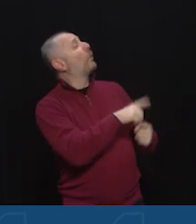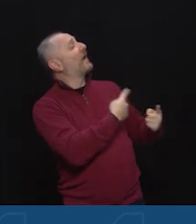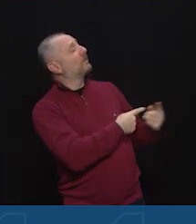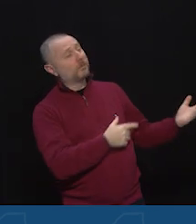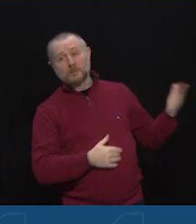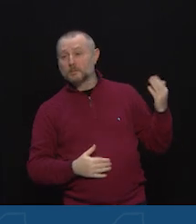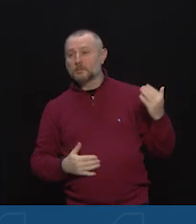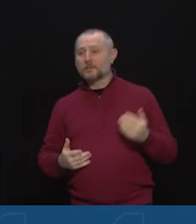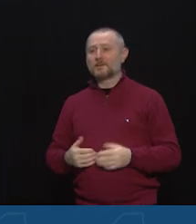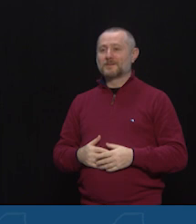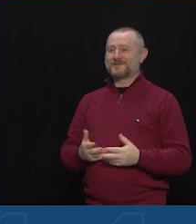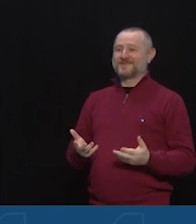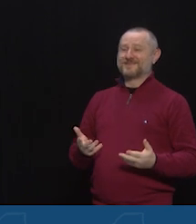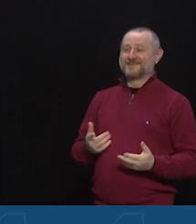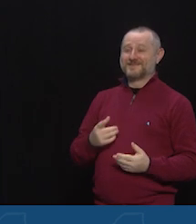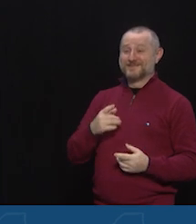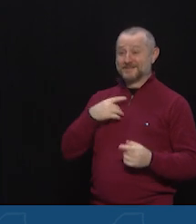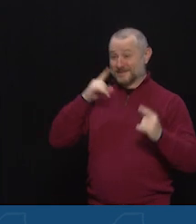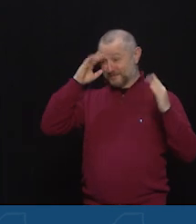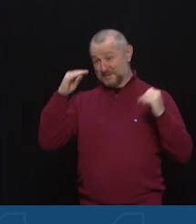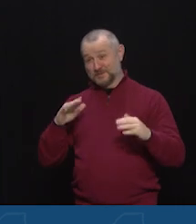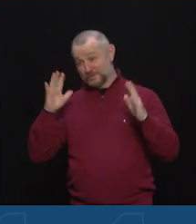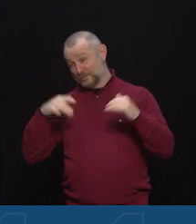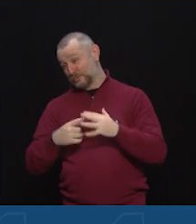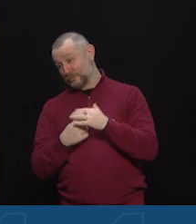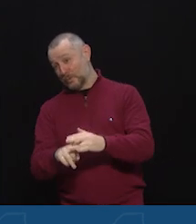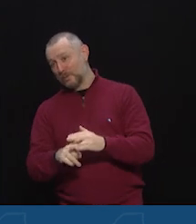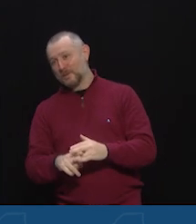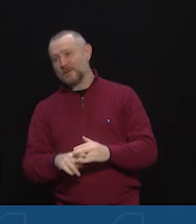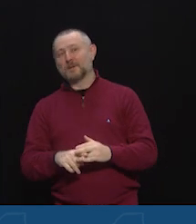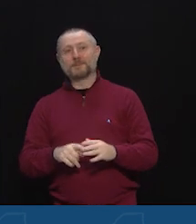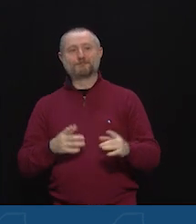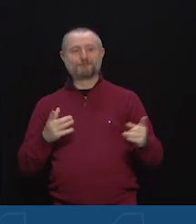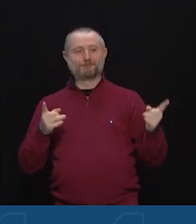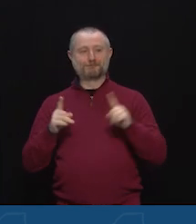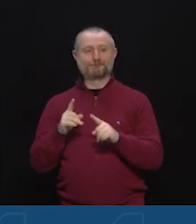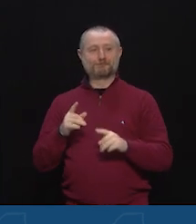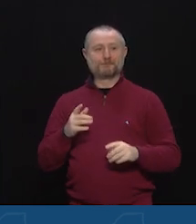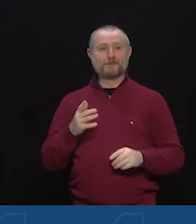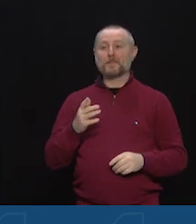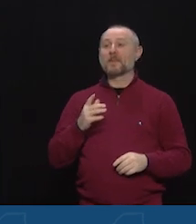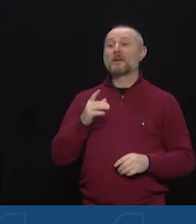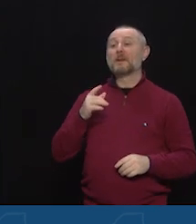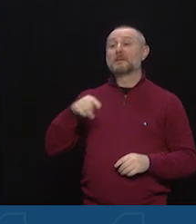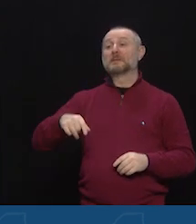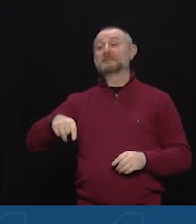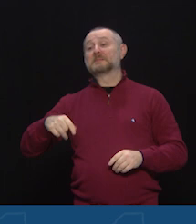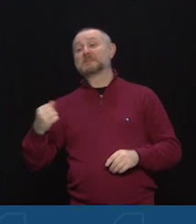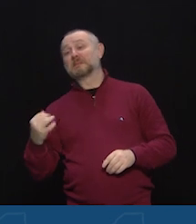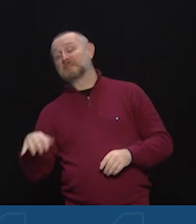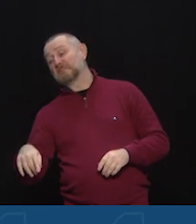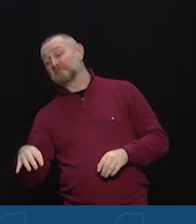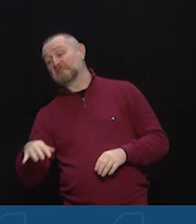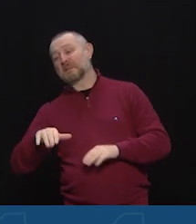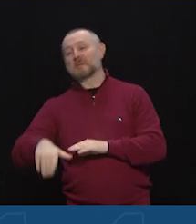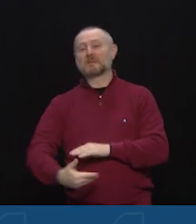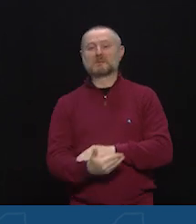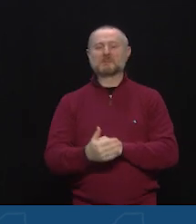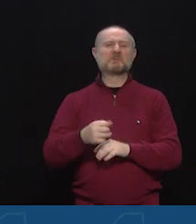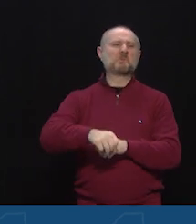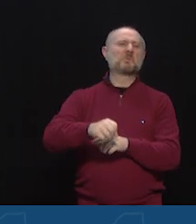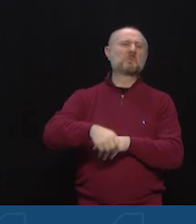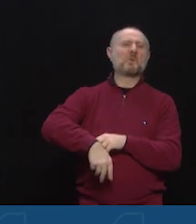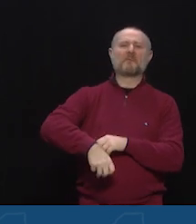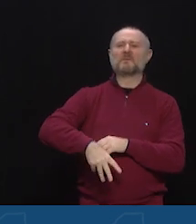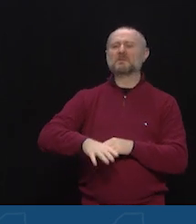expect the heaviest snow to start, we expect that to start between 11 p.m. and 12 a.m. The sort of